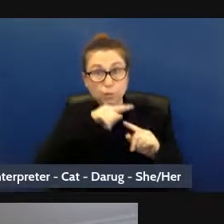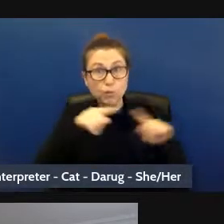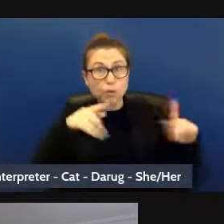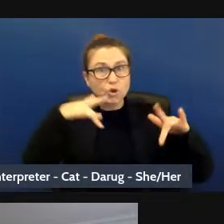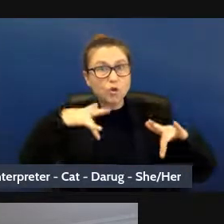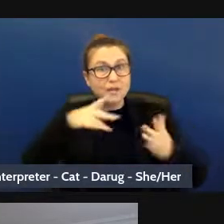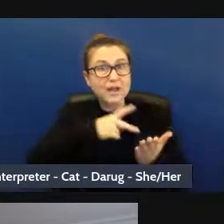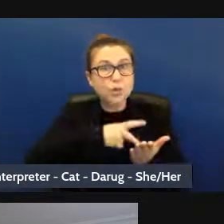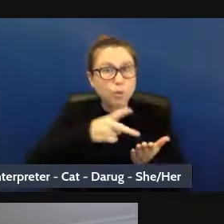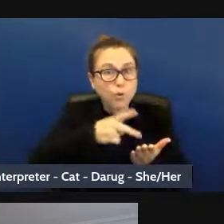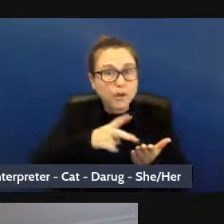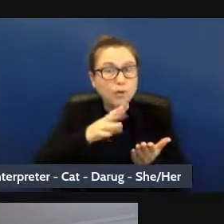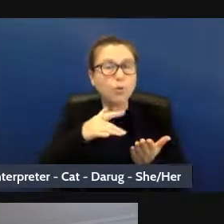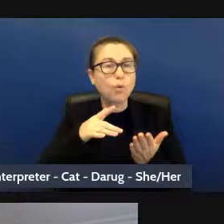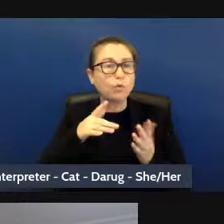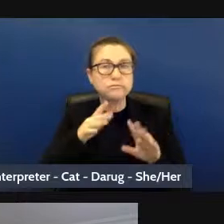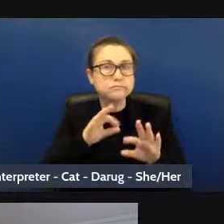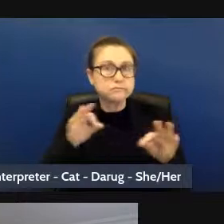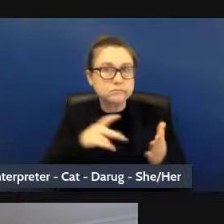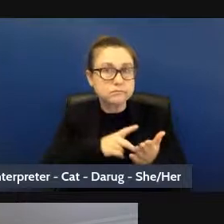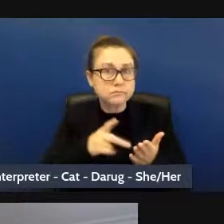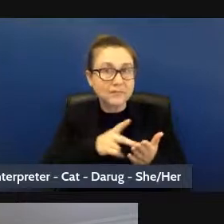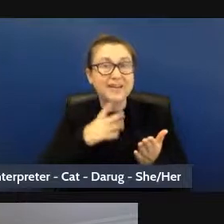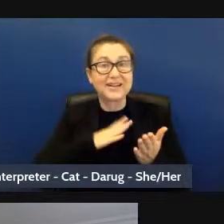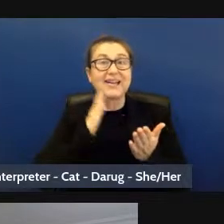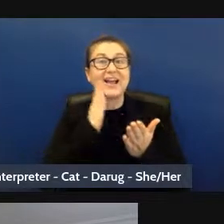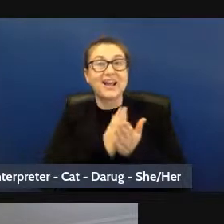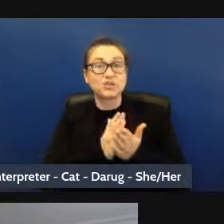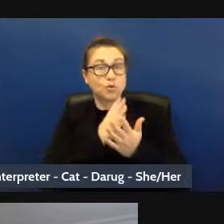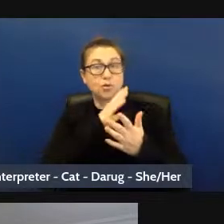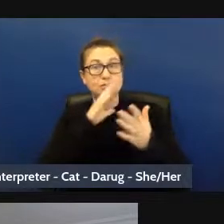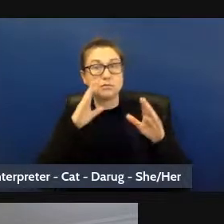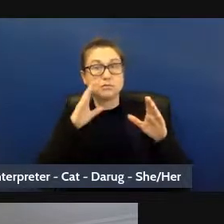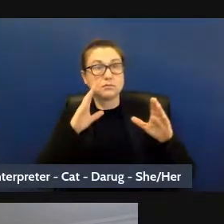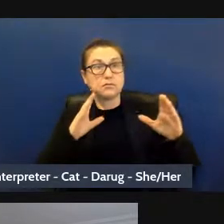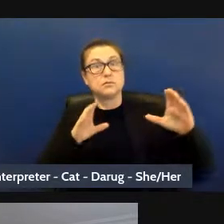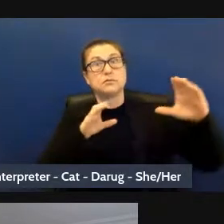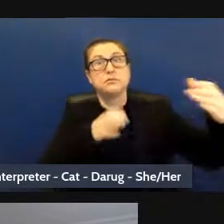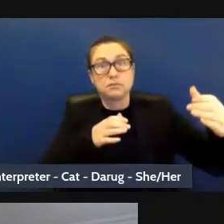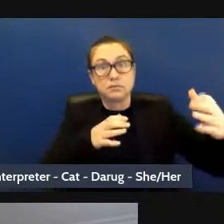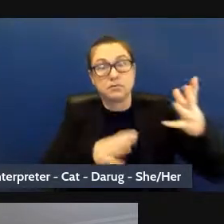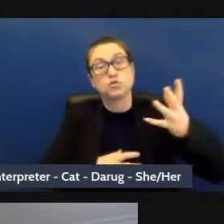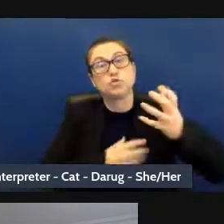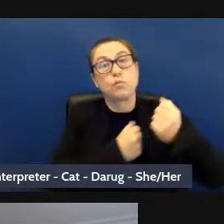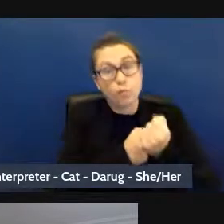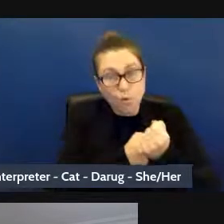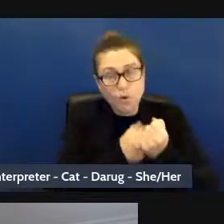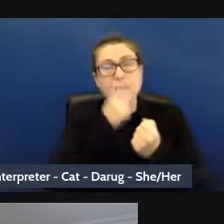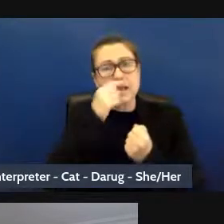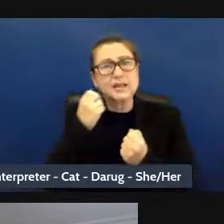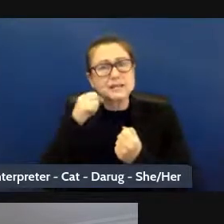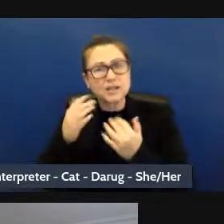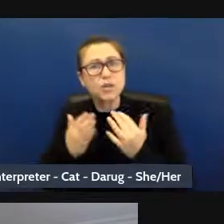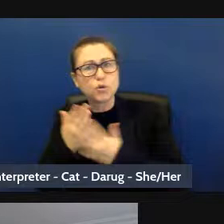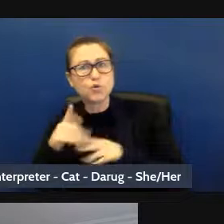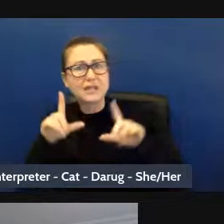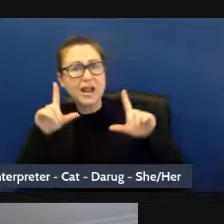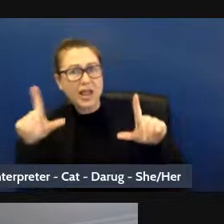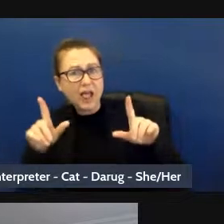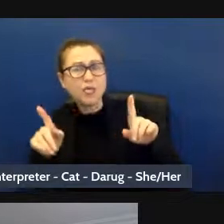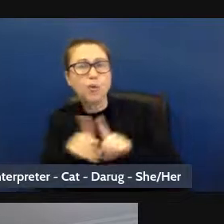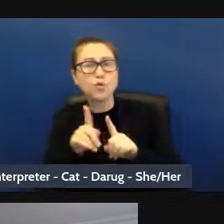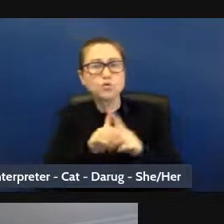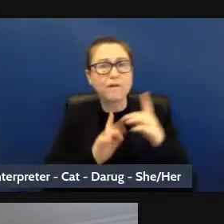walking or who aren't walking, who need hands-on support, can have some options through telehealth as well as face-to-face.